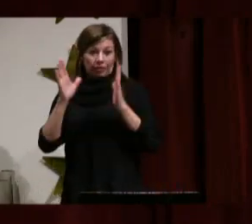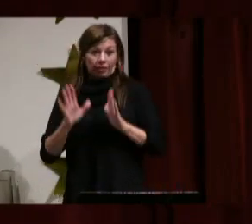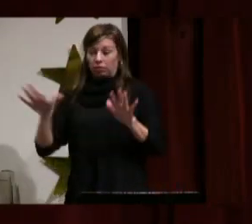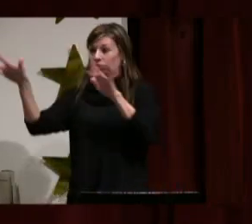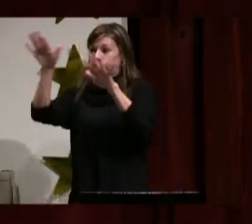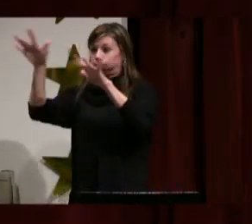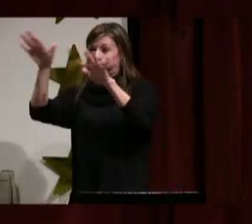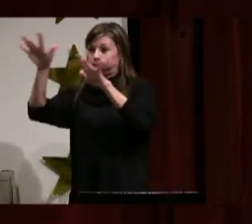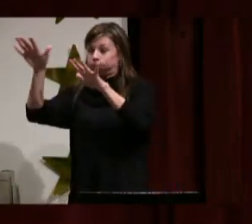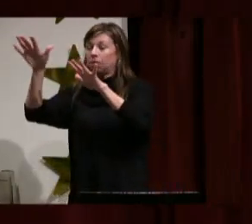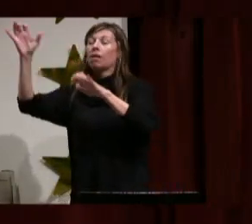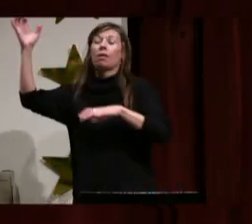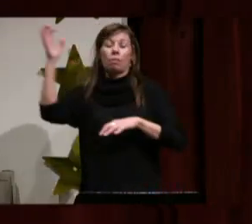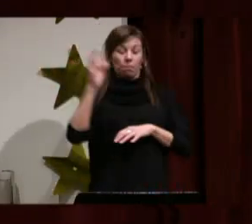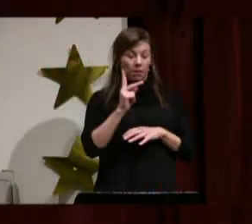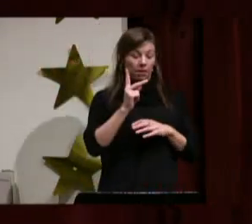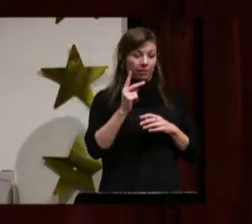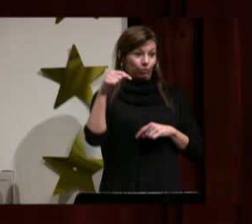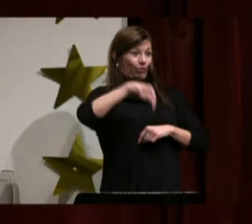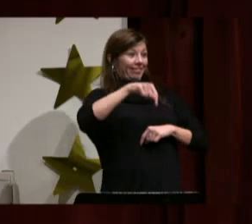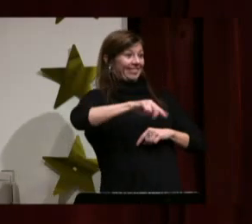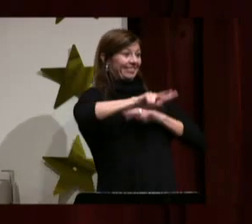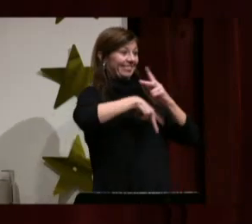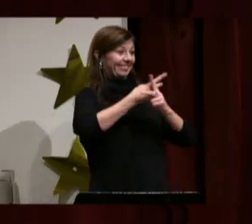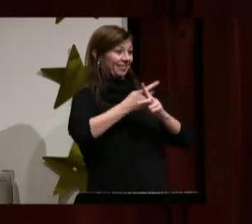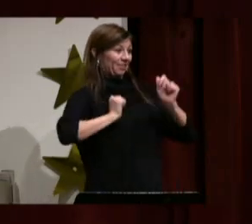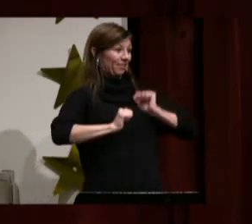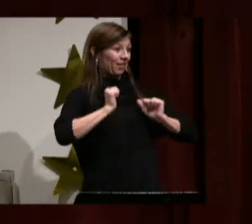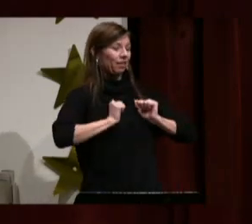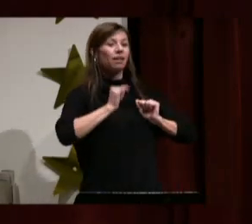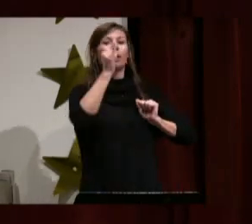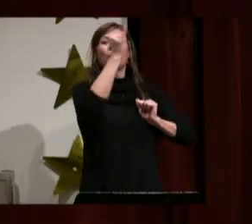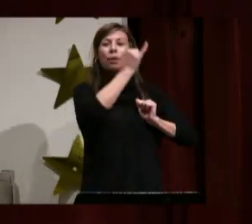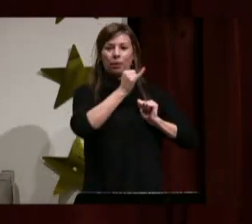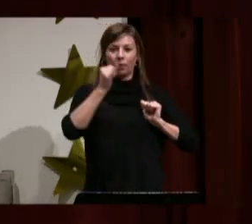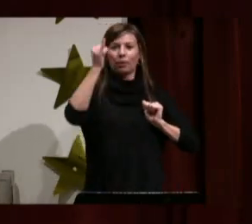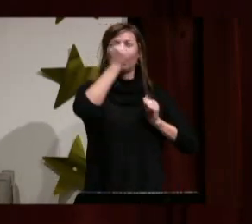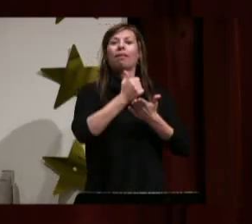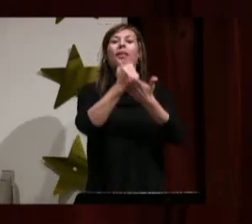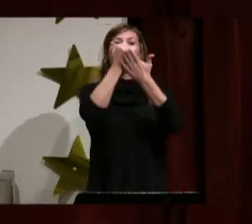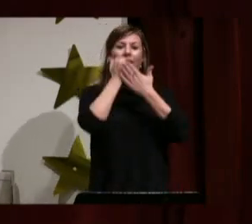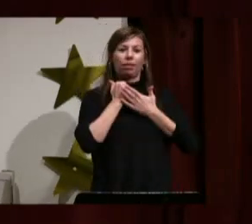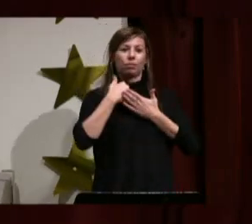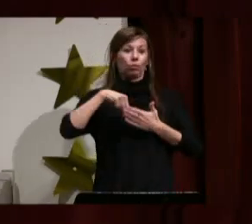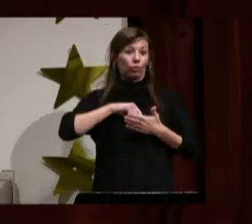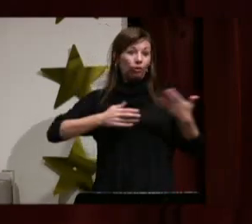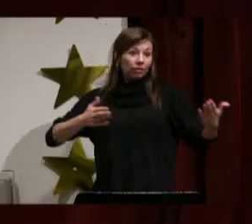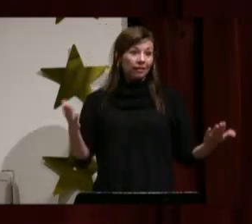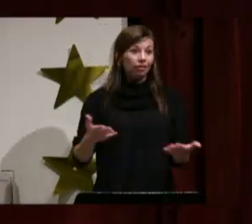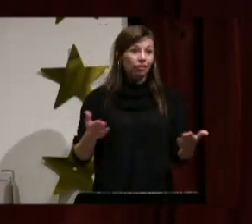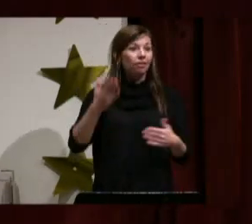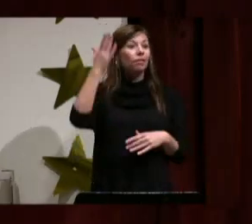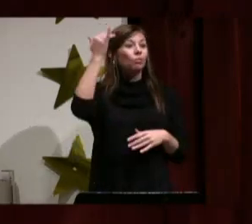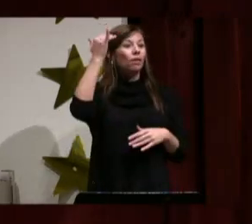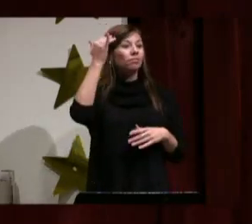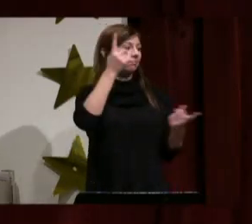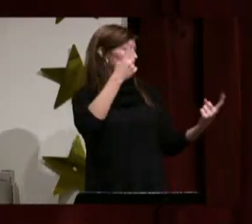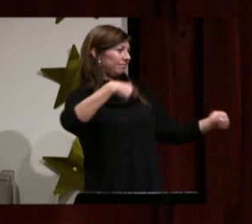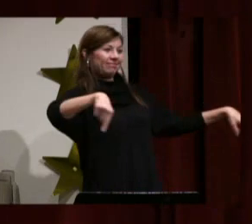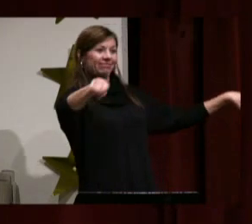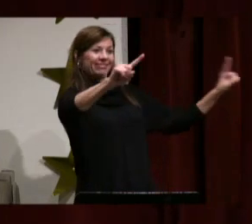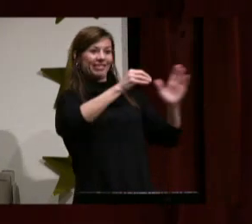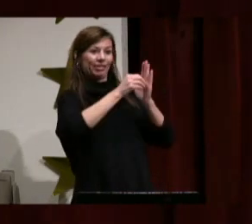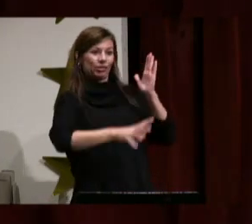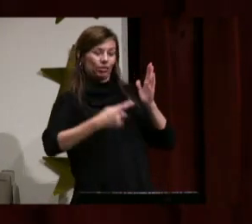into perspective, because we are here because of these students. And we see the gifts that